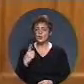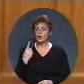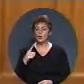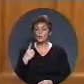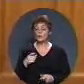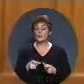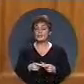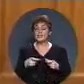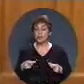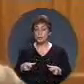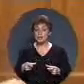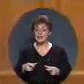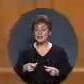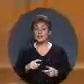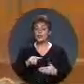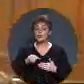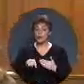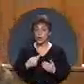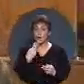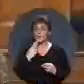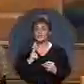coast? Thank you, Mr. Speaker.